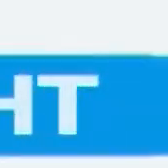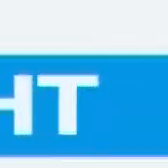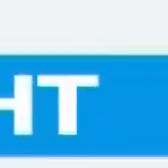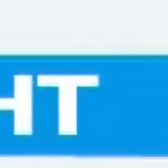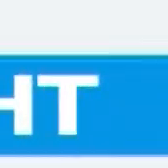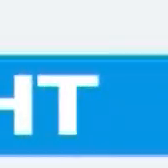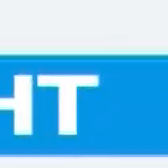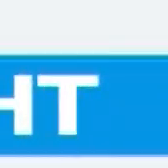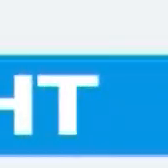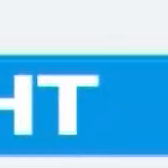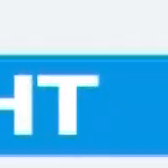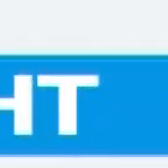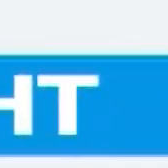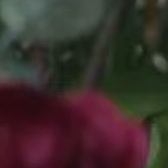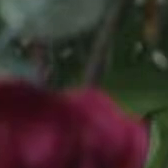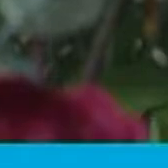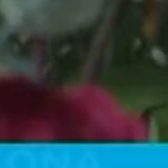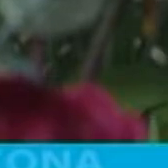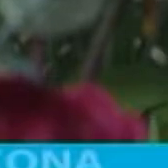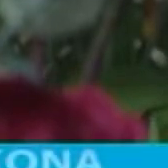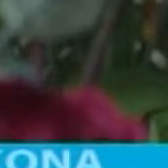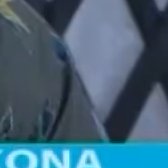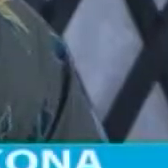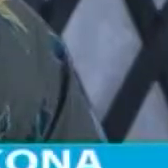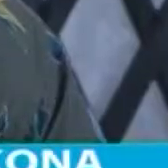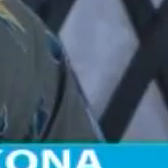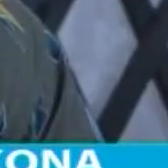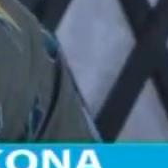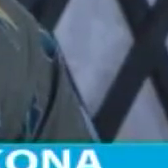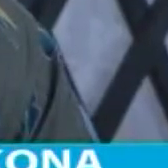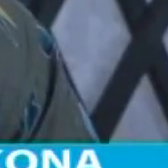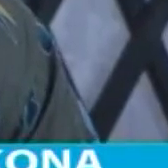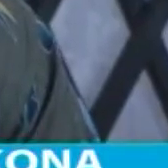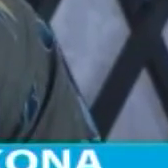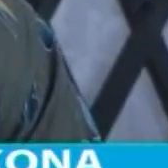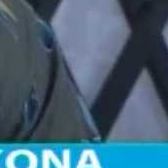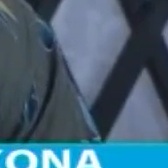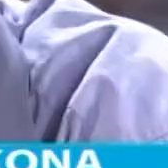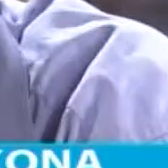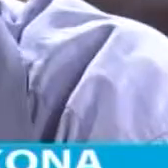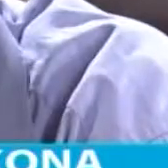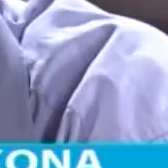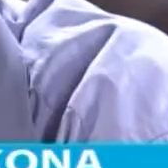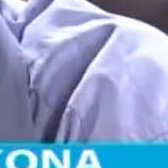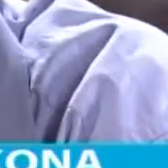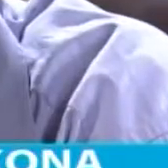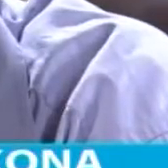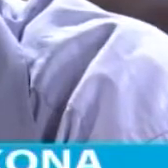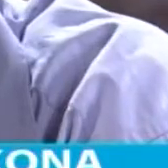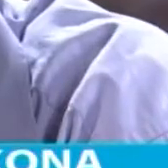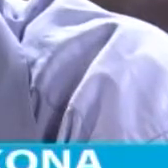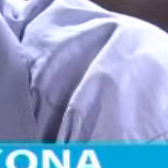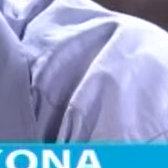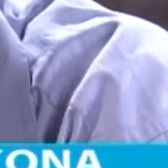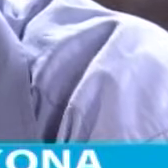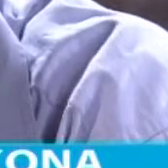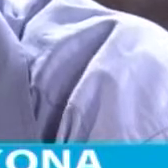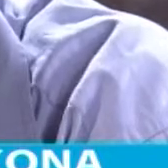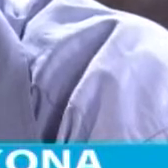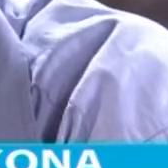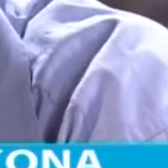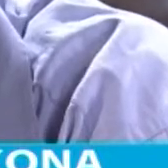Tonight on KBC Channel 1. Do you think she should get married? No, lazima Uzaya alikuachia